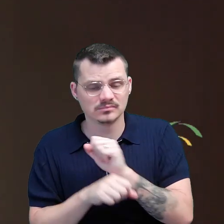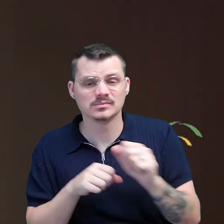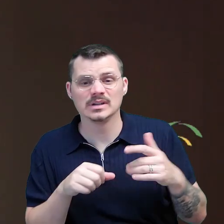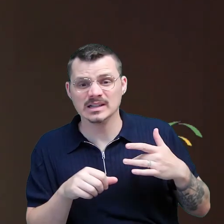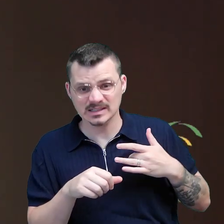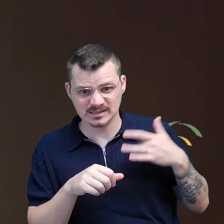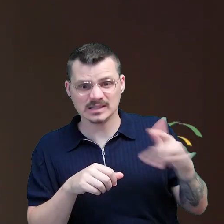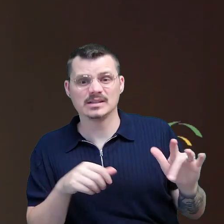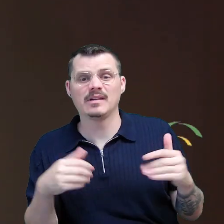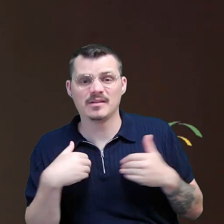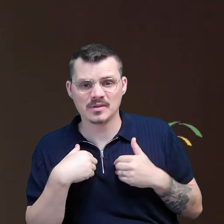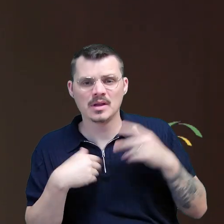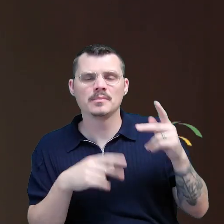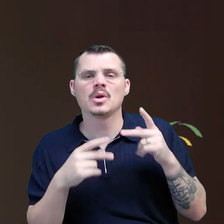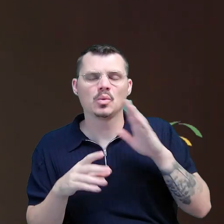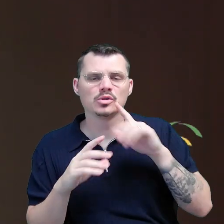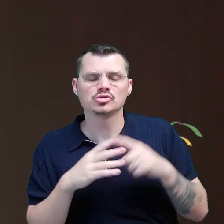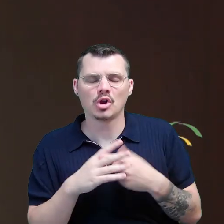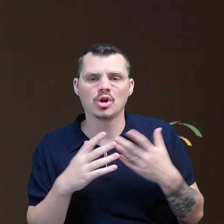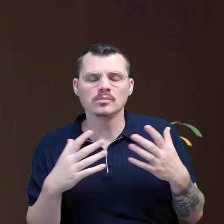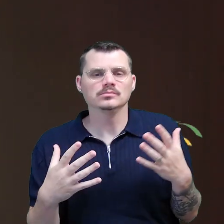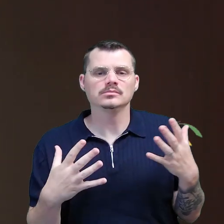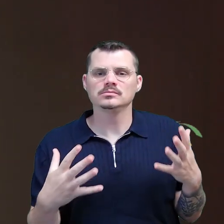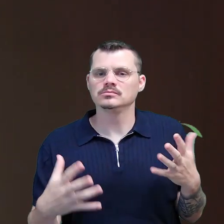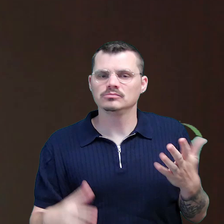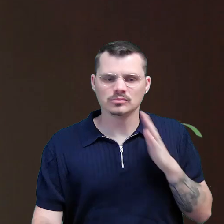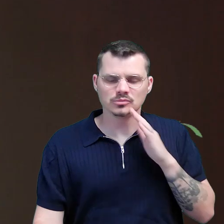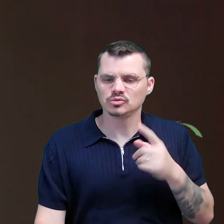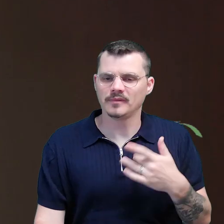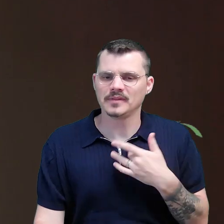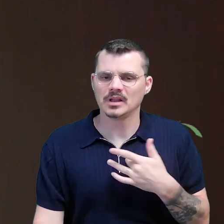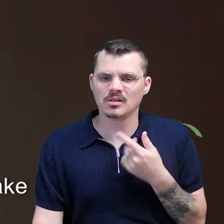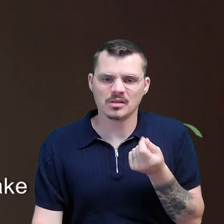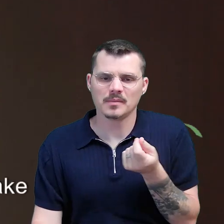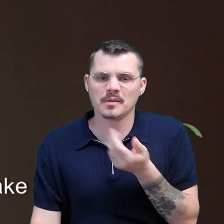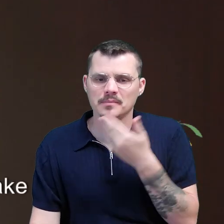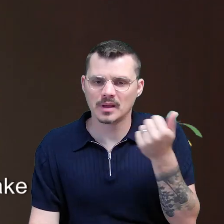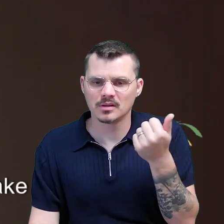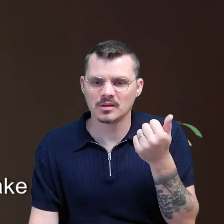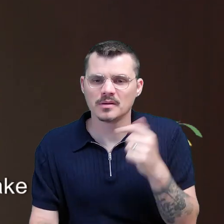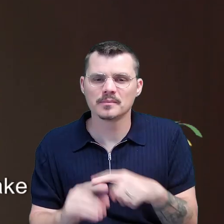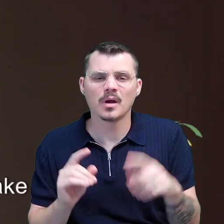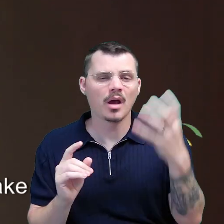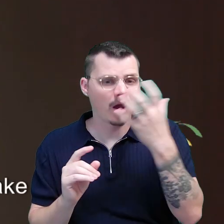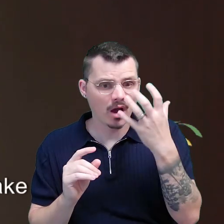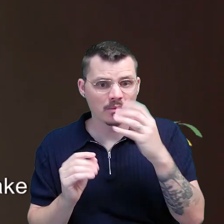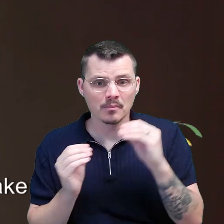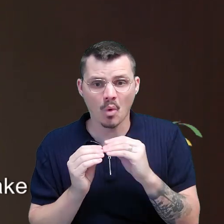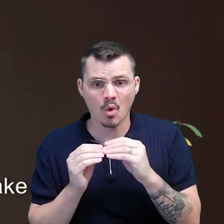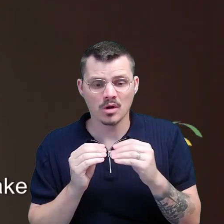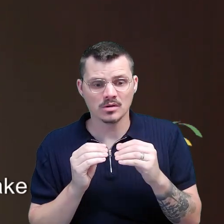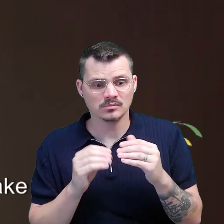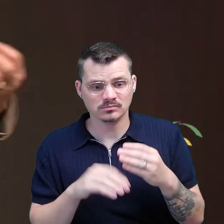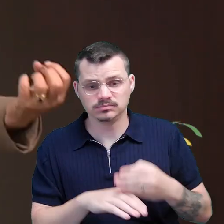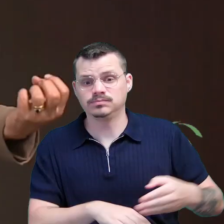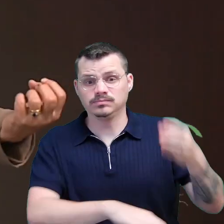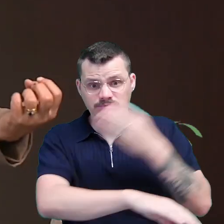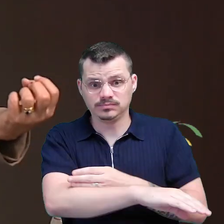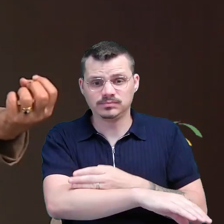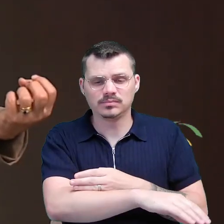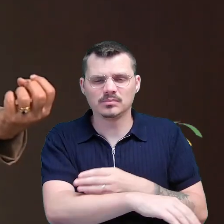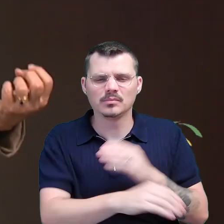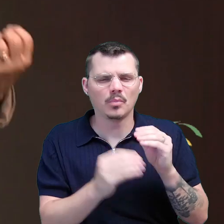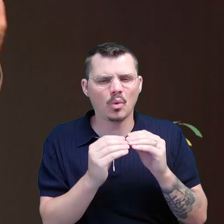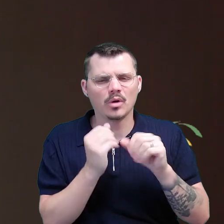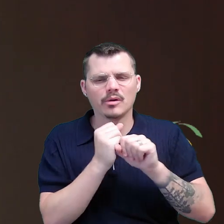is a sensitivity, people will start to perk up, they'll feel a little better. But the more impressive improvements take much longer